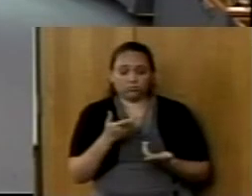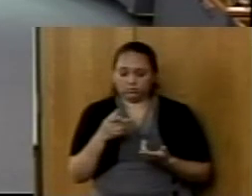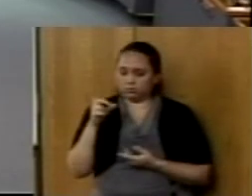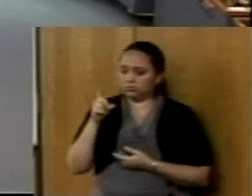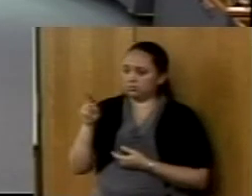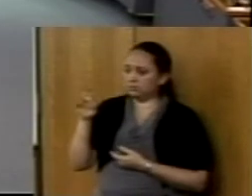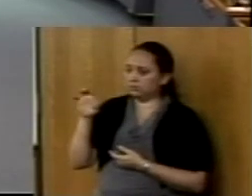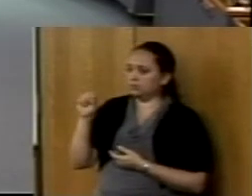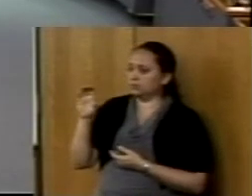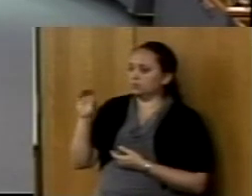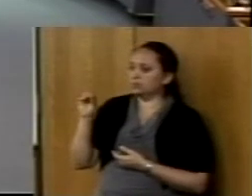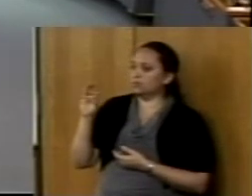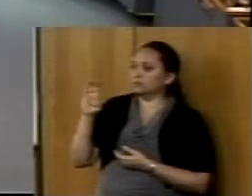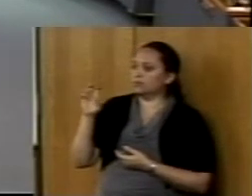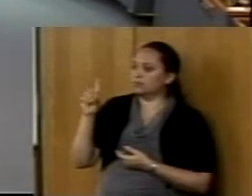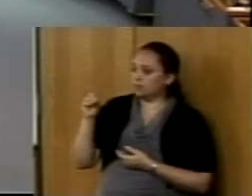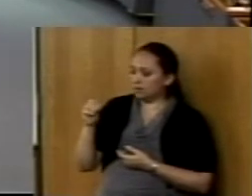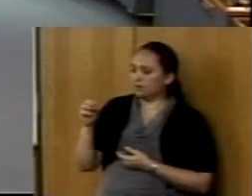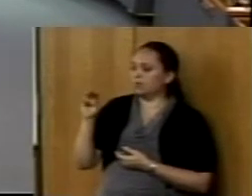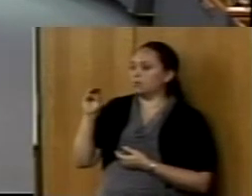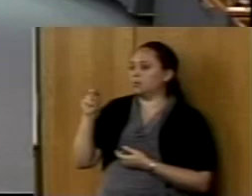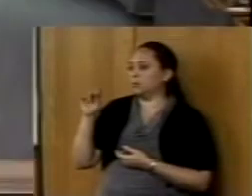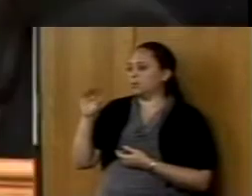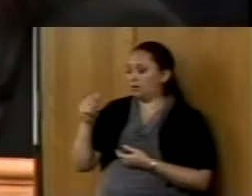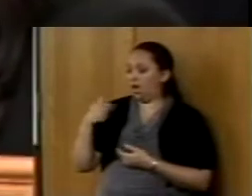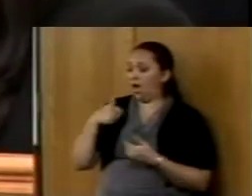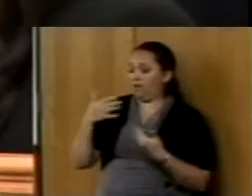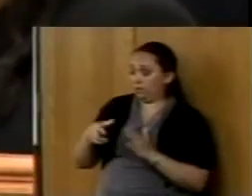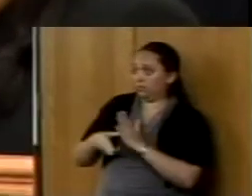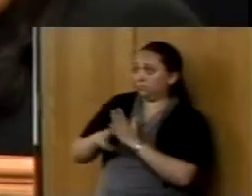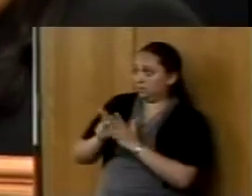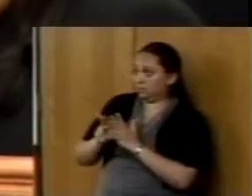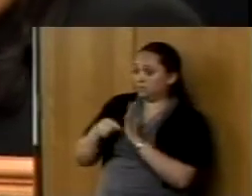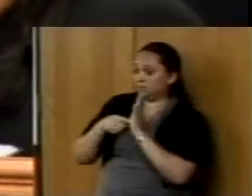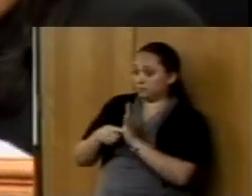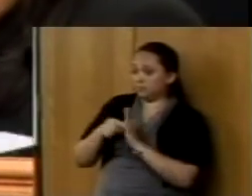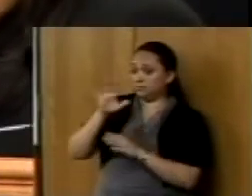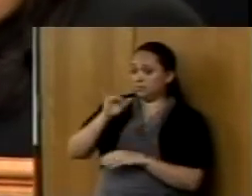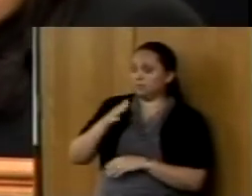Dr. Escobedo, Dr. Montoya, members of the board, I have reviewed it. That indicated by my